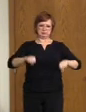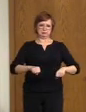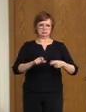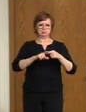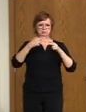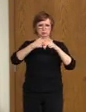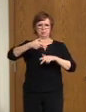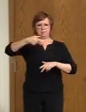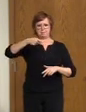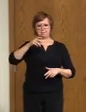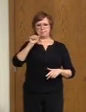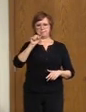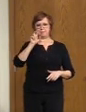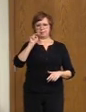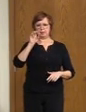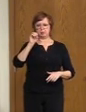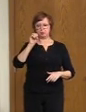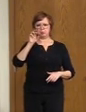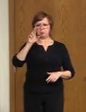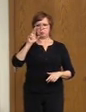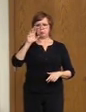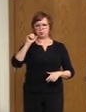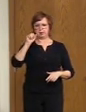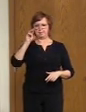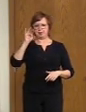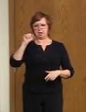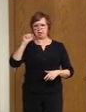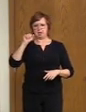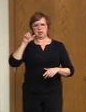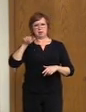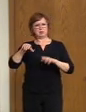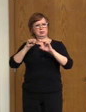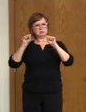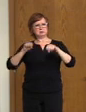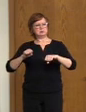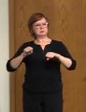Saskatchewan residents. We will be using this system to prepare